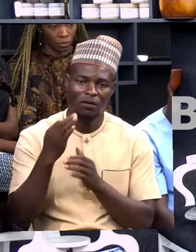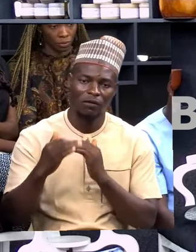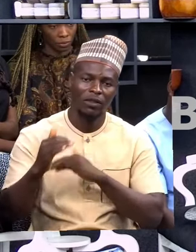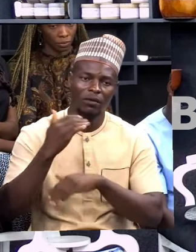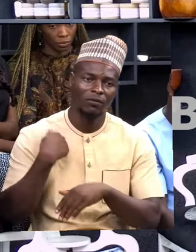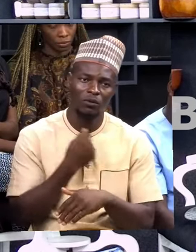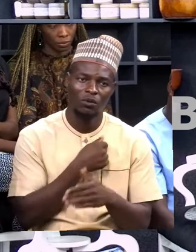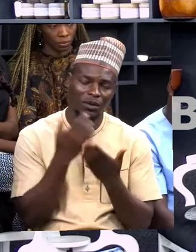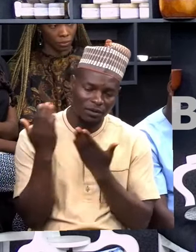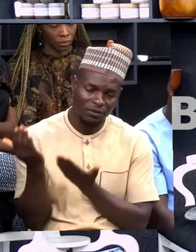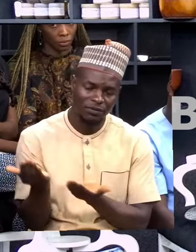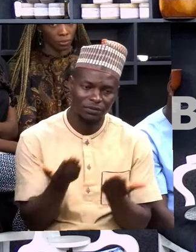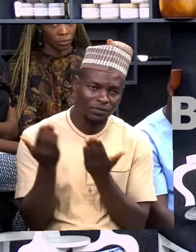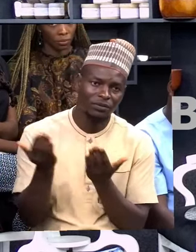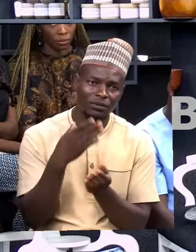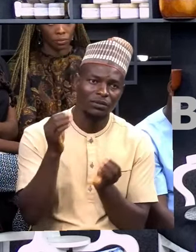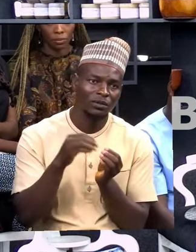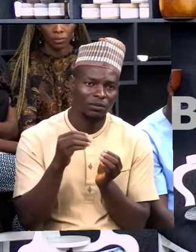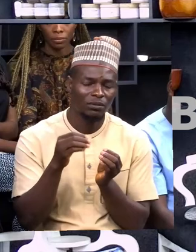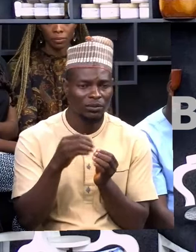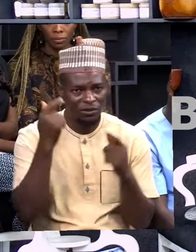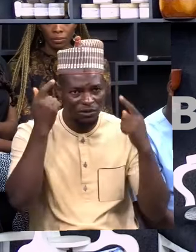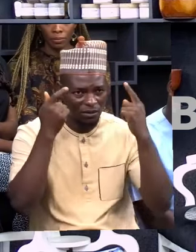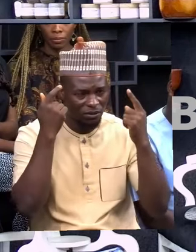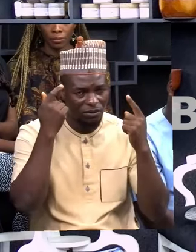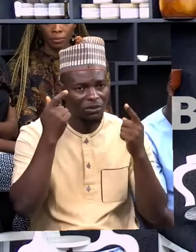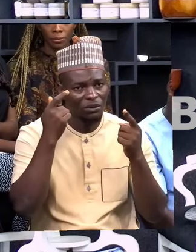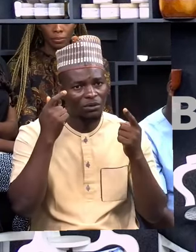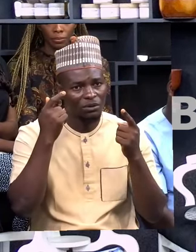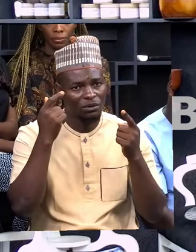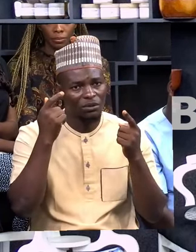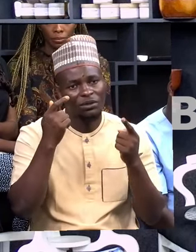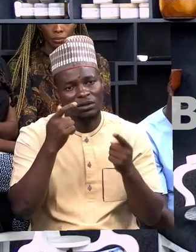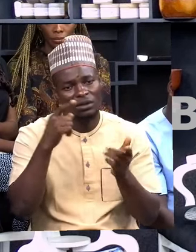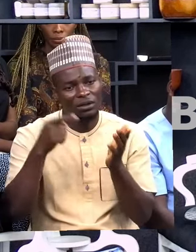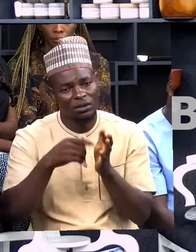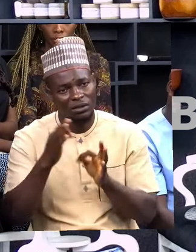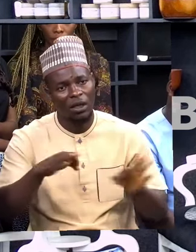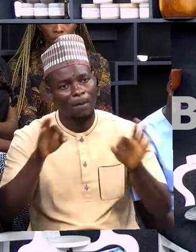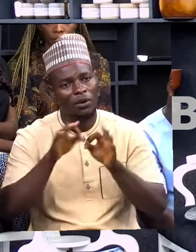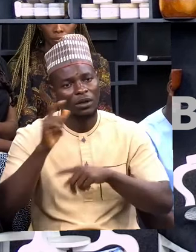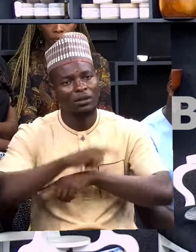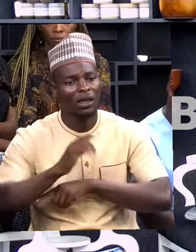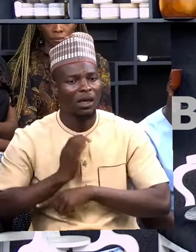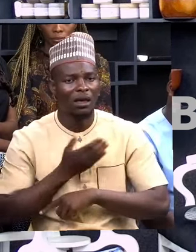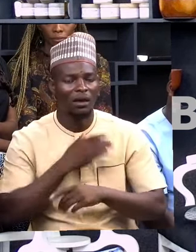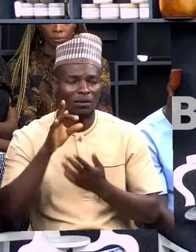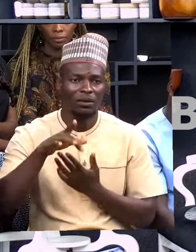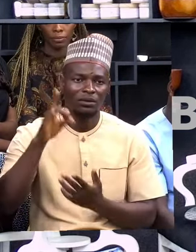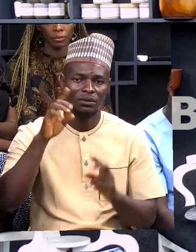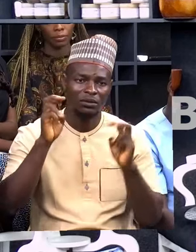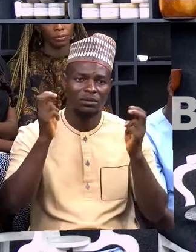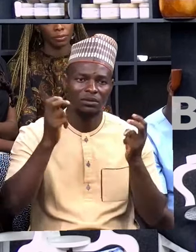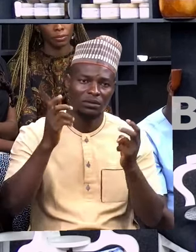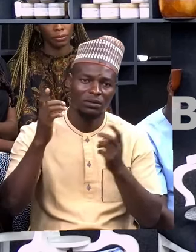a cordial invitation to commemorate this important day. Our chosen theme, derived from the UN's